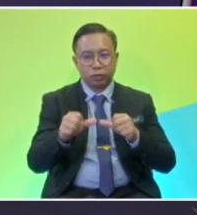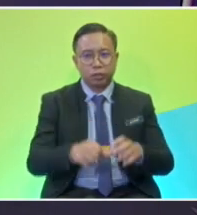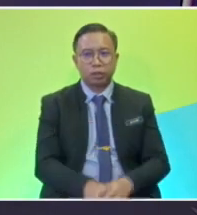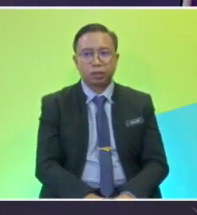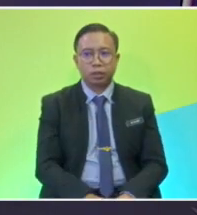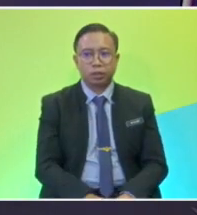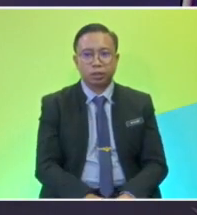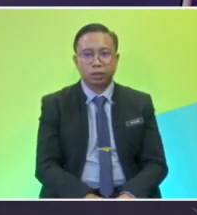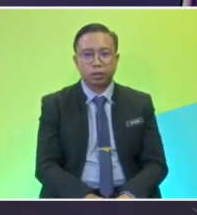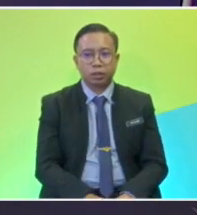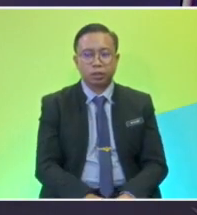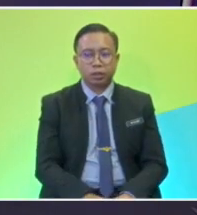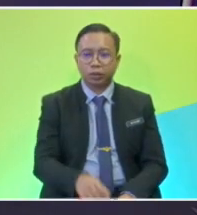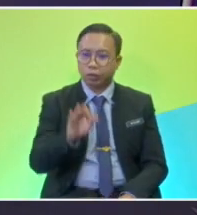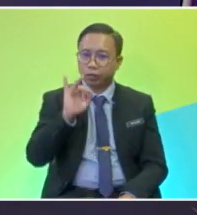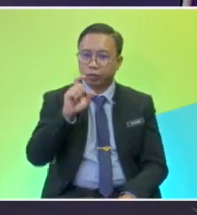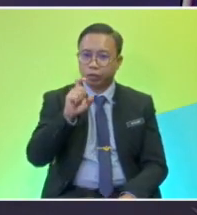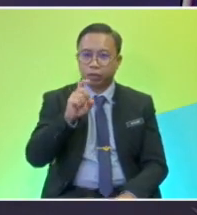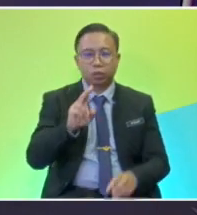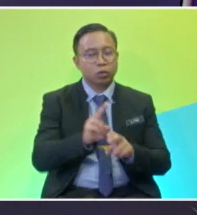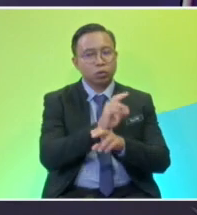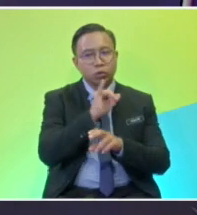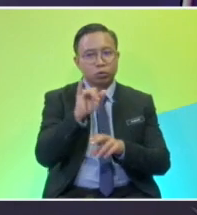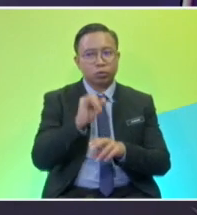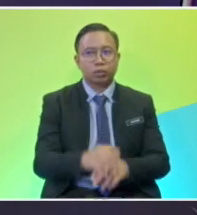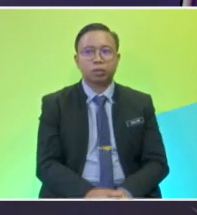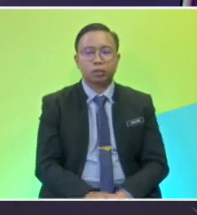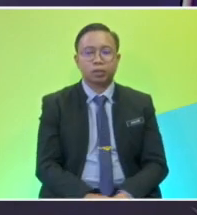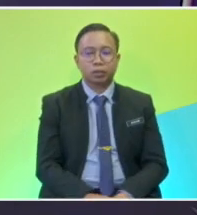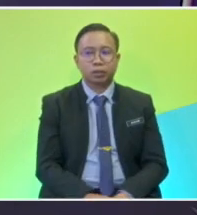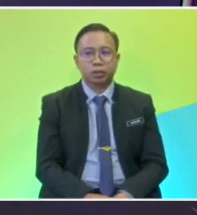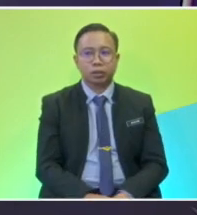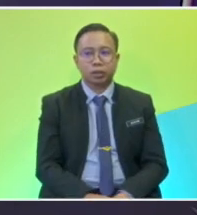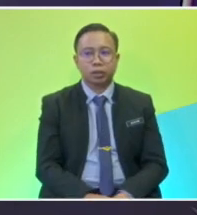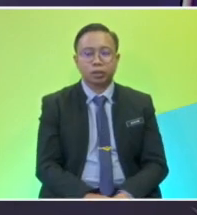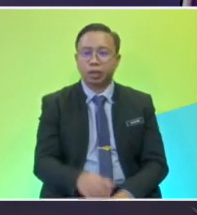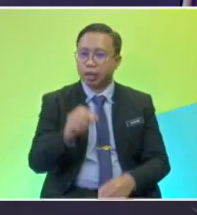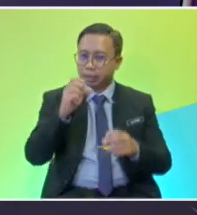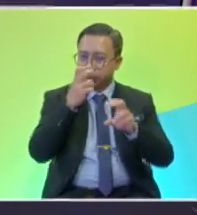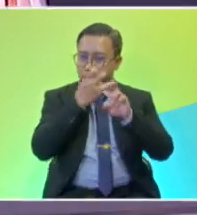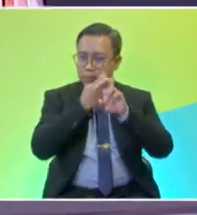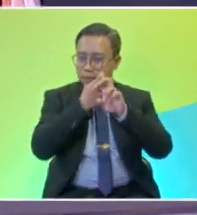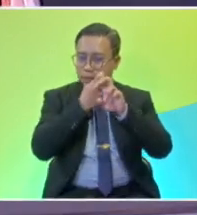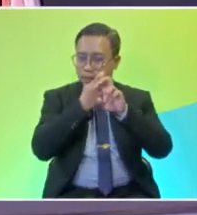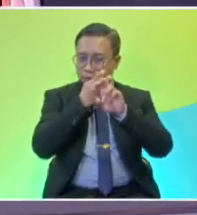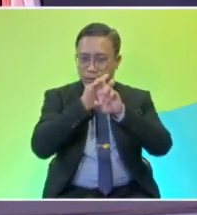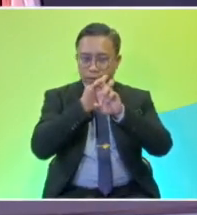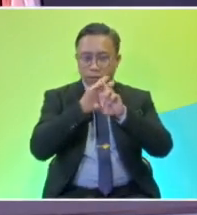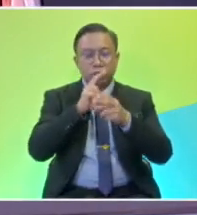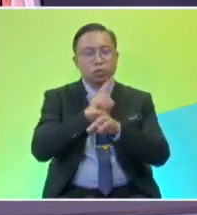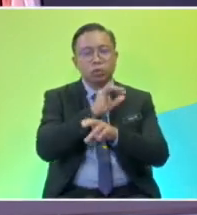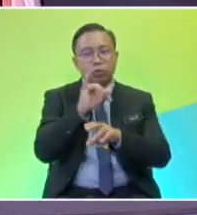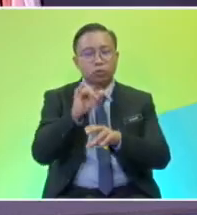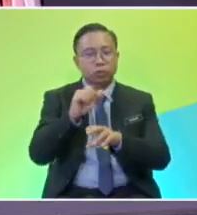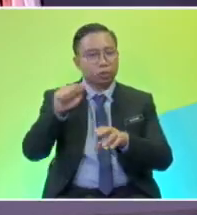to fix using cotton buds. Okay, so we're going to fix skeleton using cotton buds.